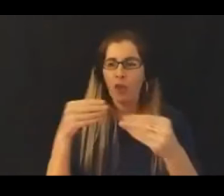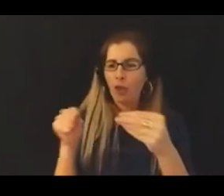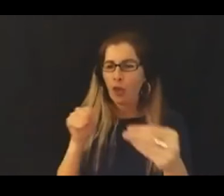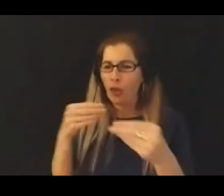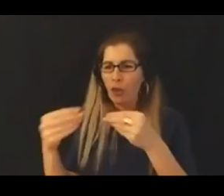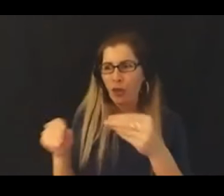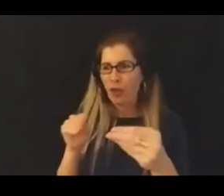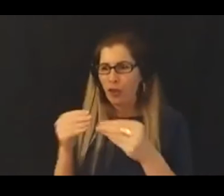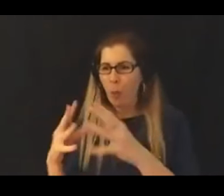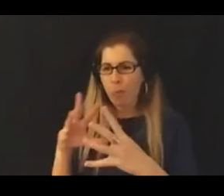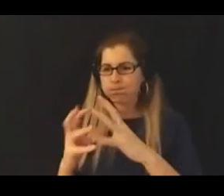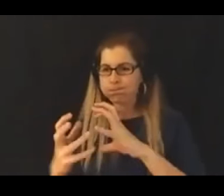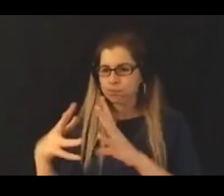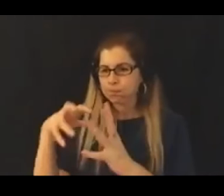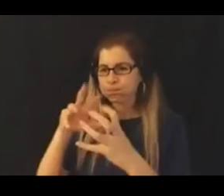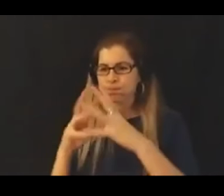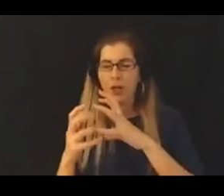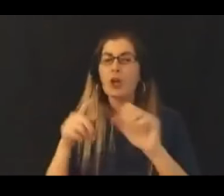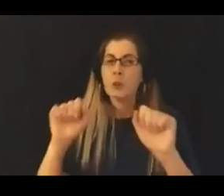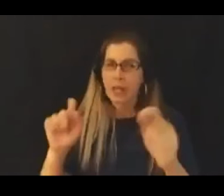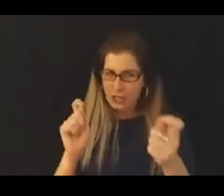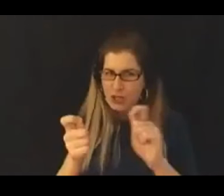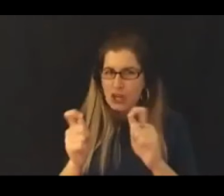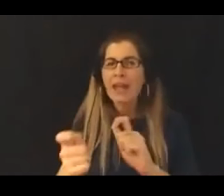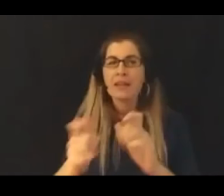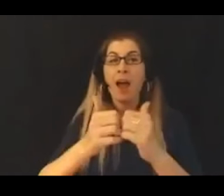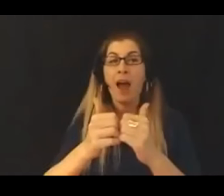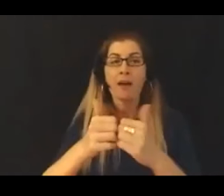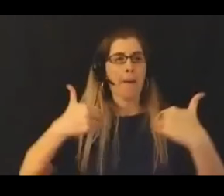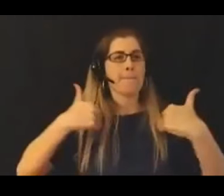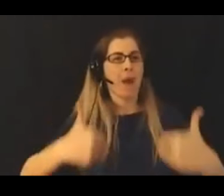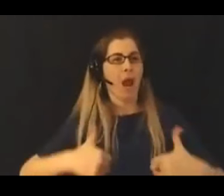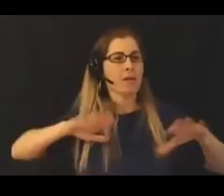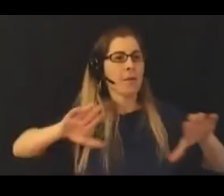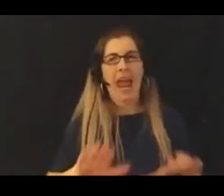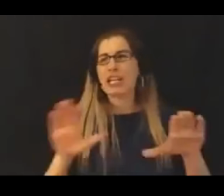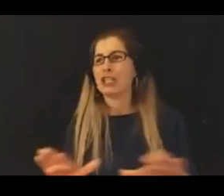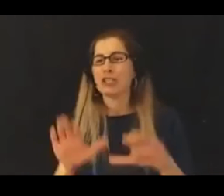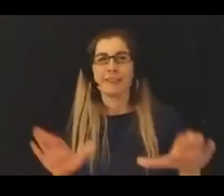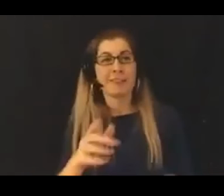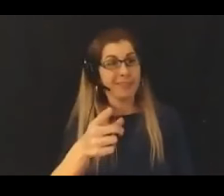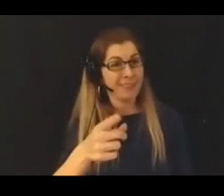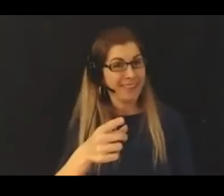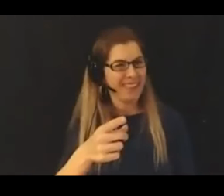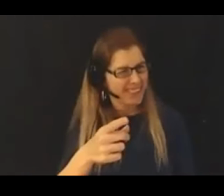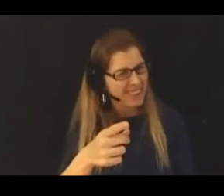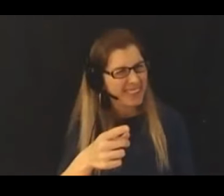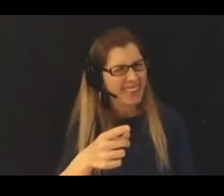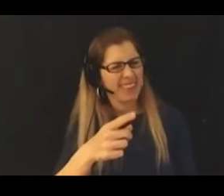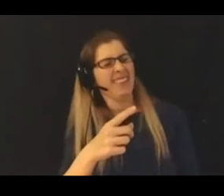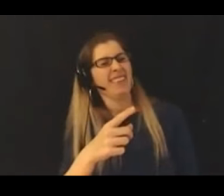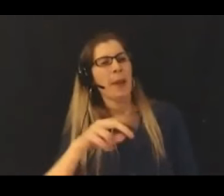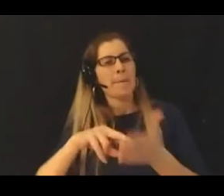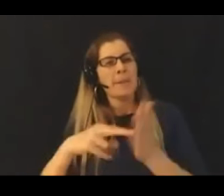best ways to change the brain is actually through physical activity. So the idea that the brain is plastic means